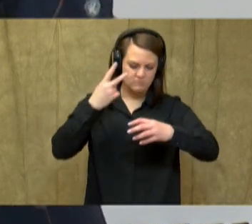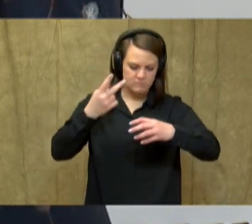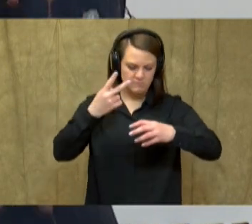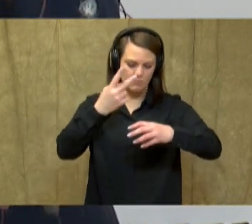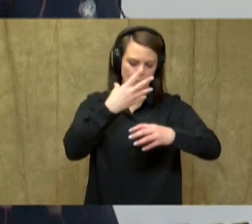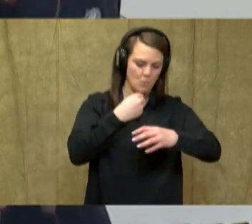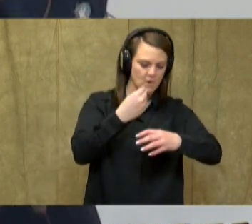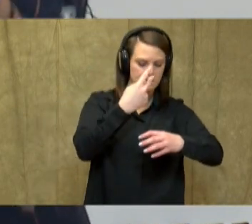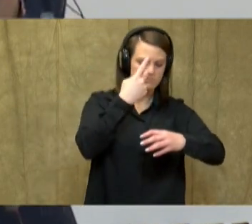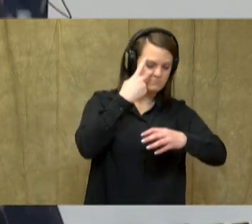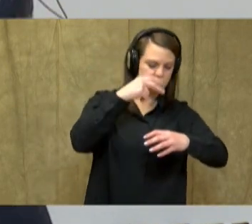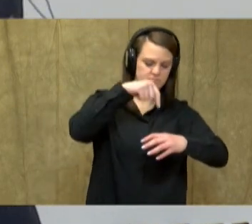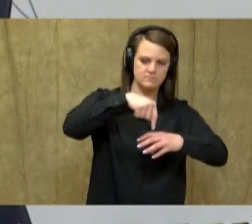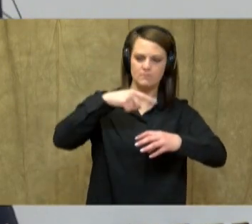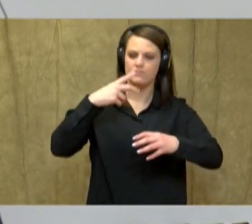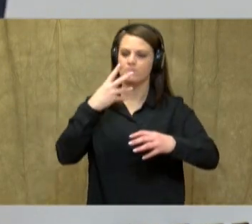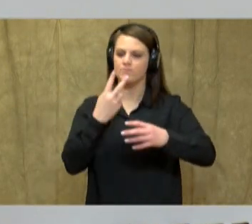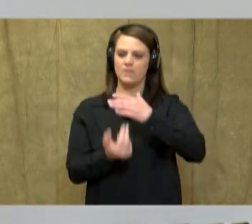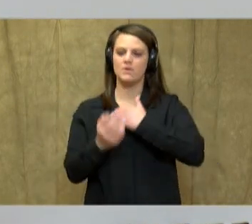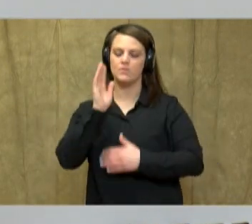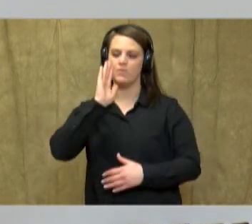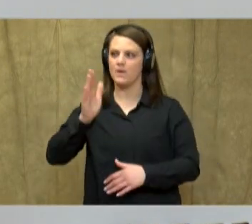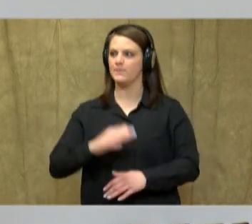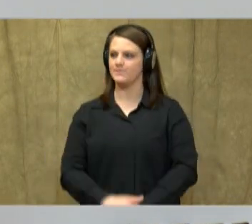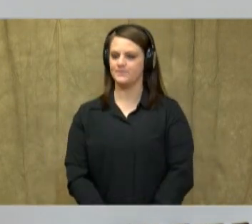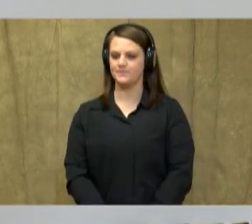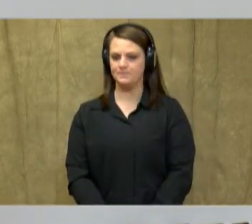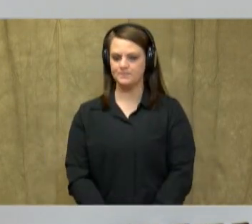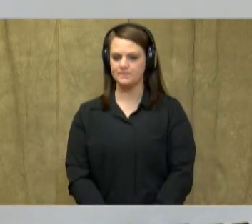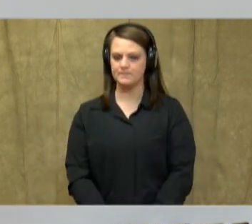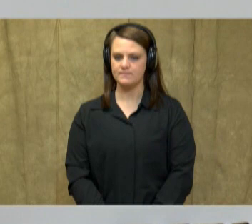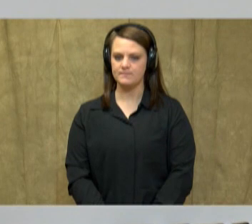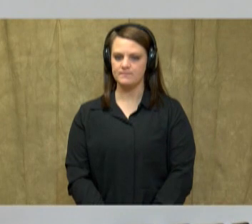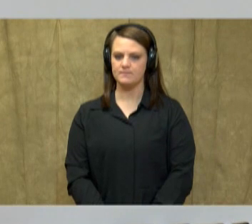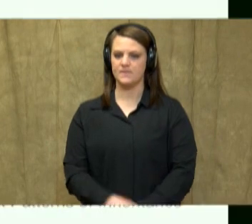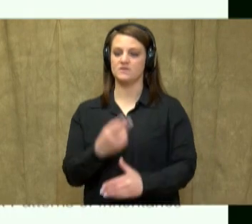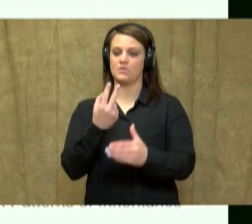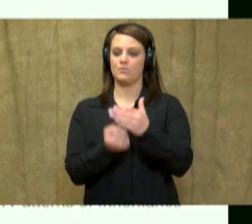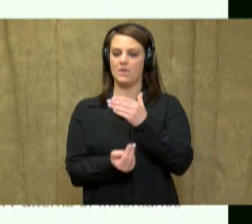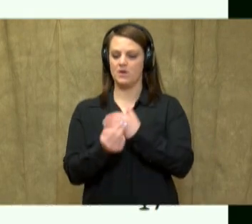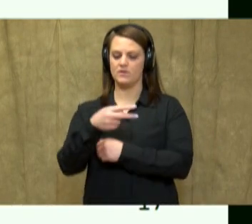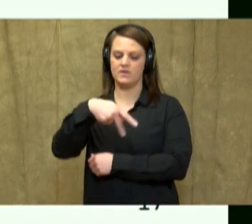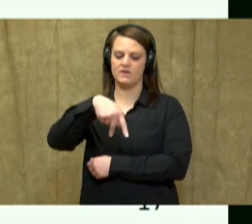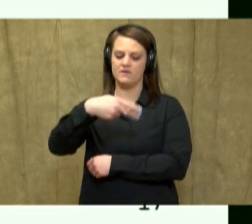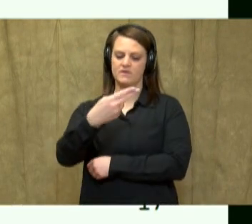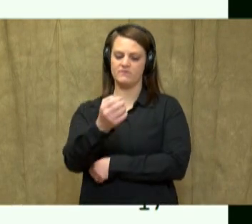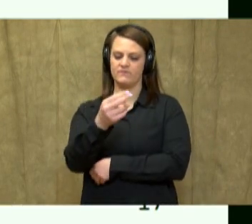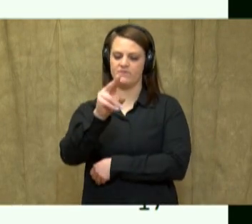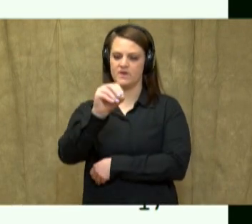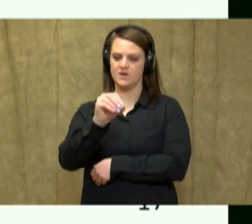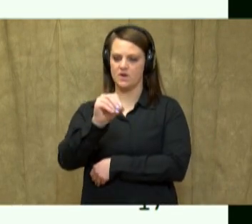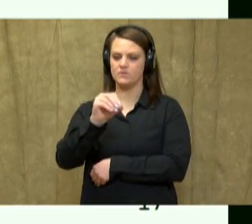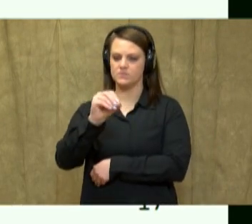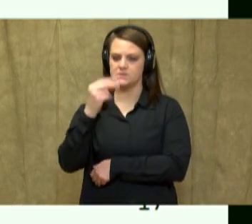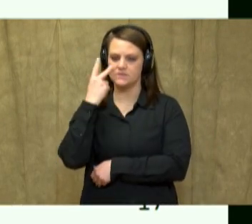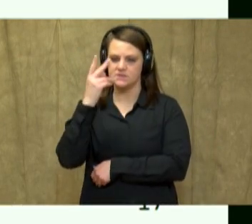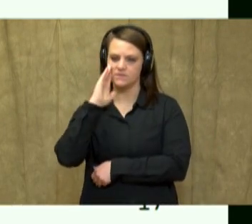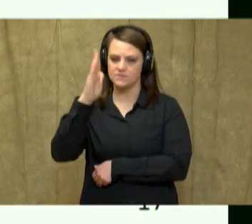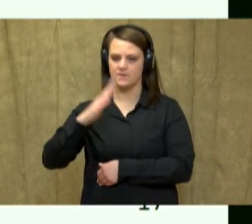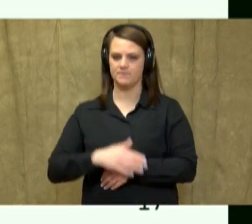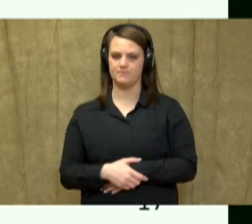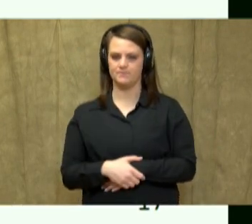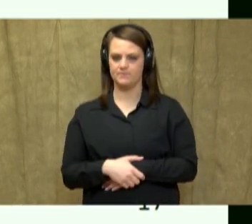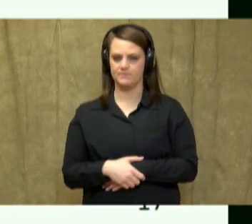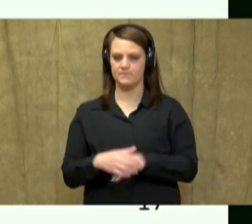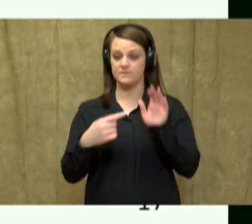both. Codominance likes to both be seen equally, all right? So both phenotypes are going to be visible. So in this case,